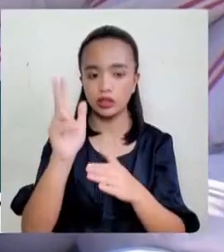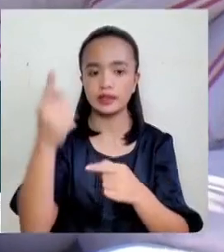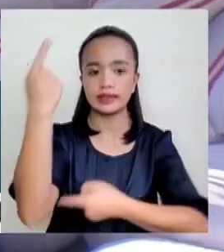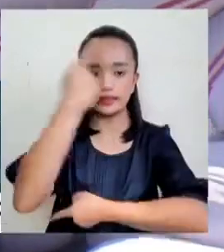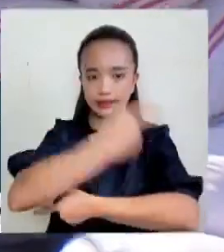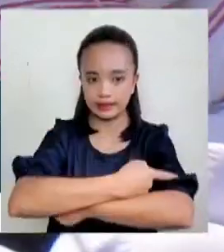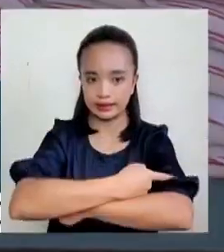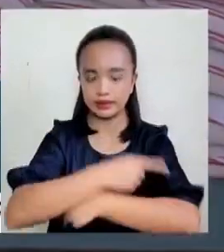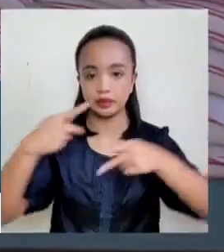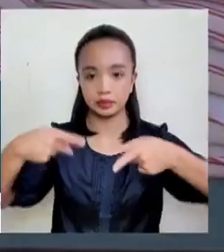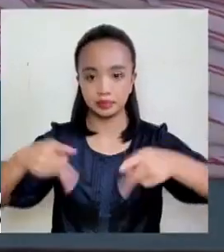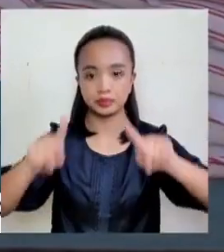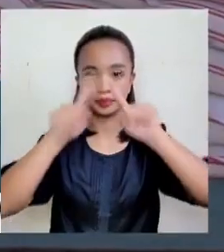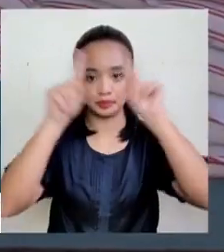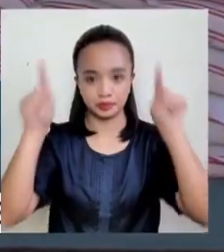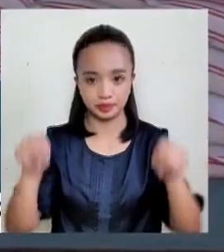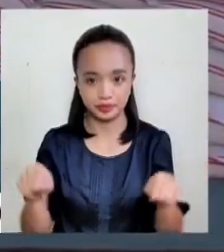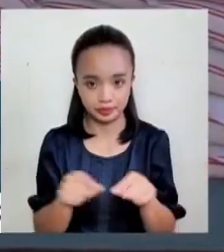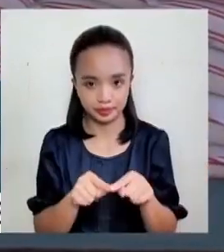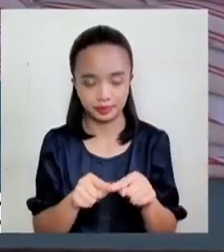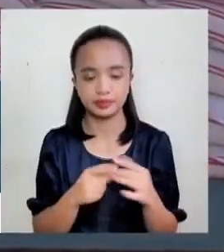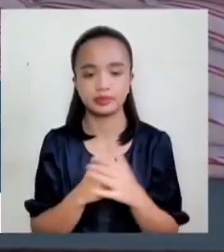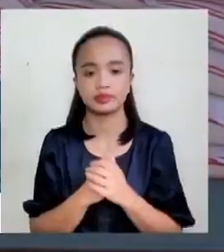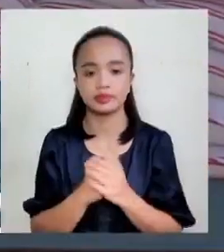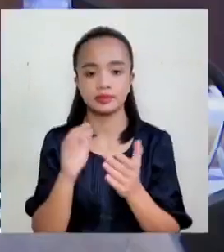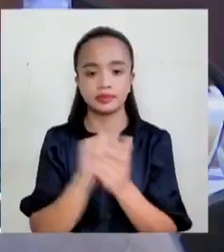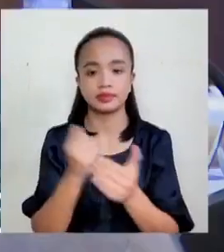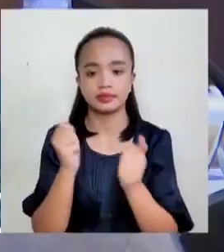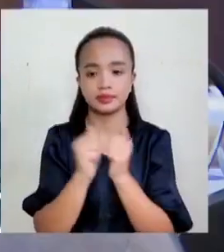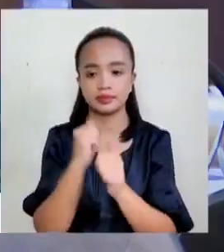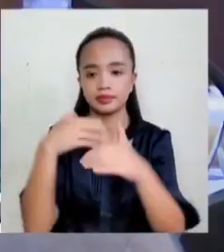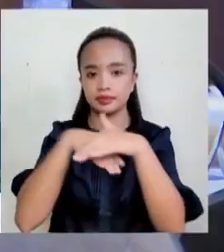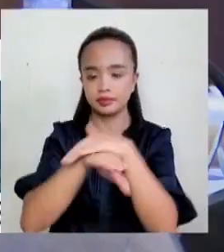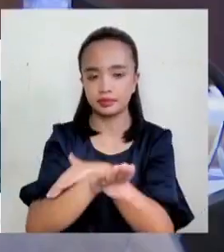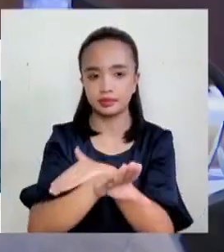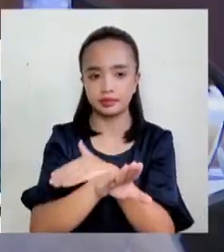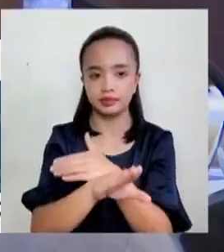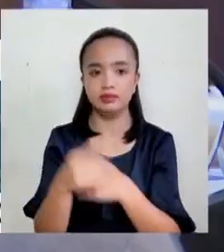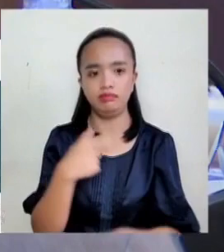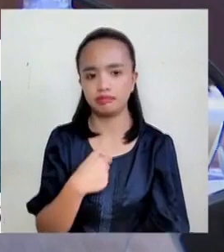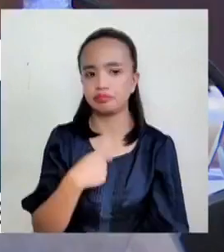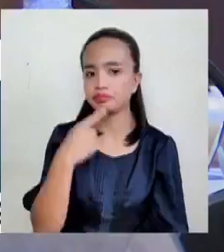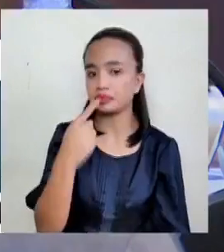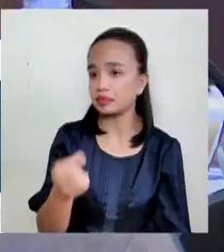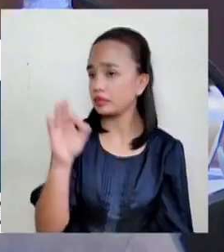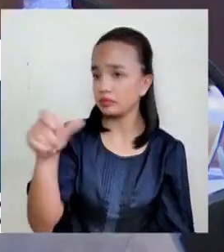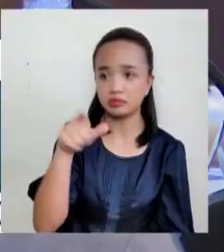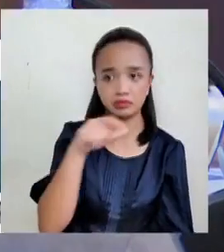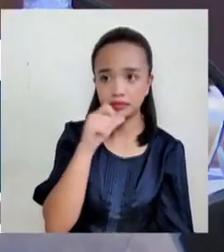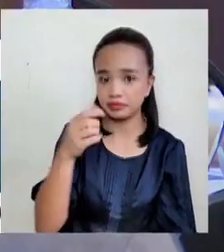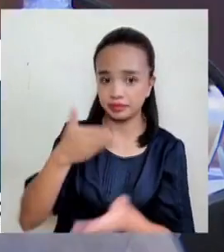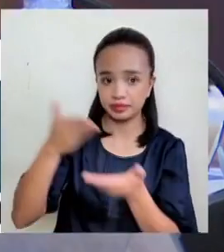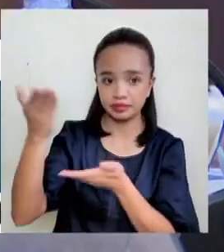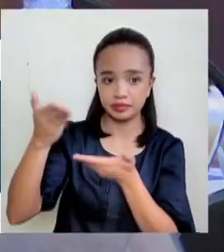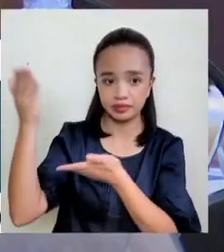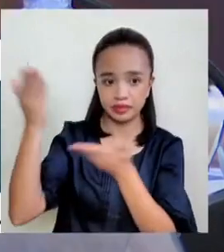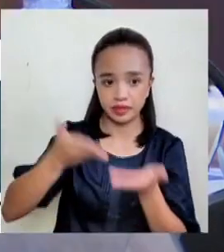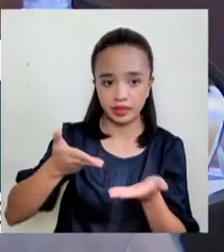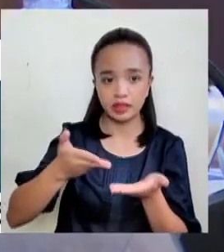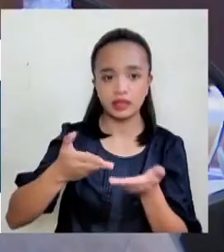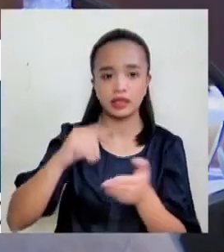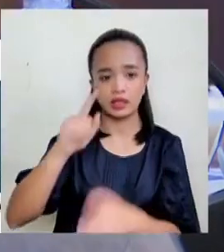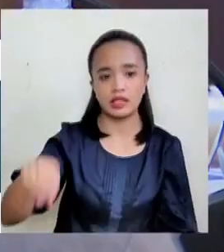million metric tons of rice that's valid to enter the country. Sabi ko sa kanila, pag hindi nyo import yan within 30 days, hindi kayo mabigyan ng